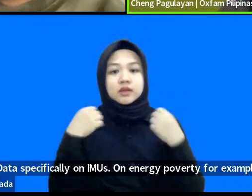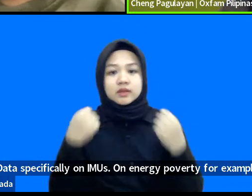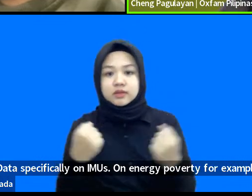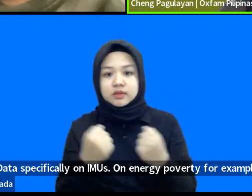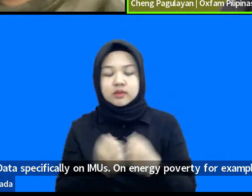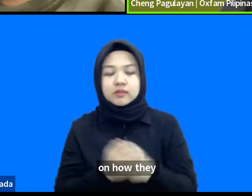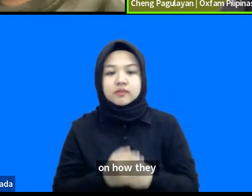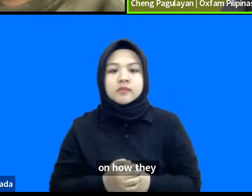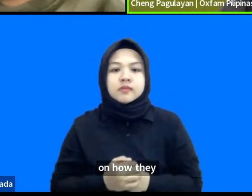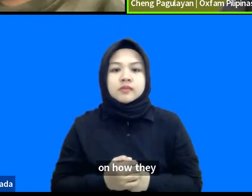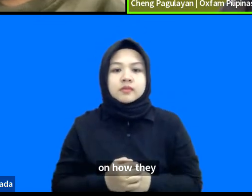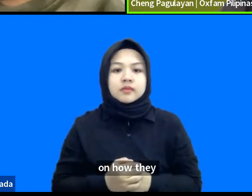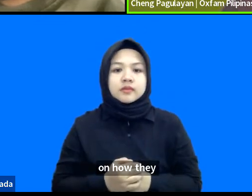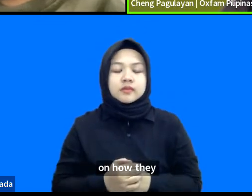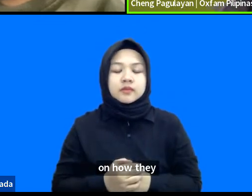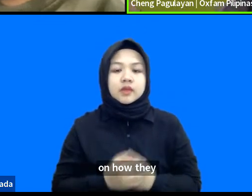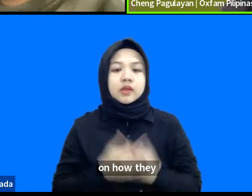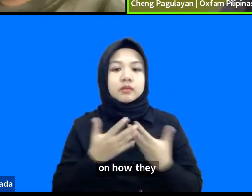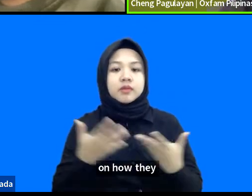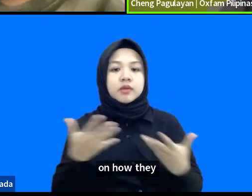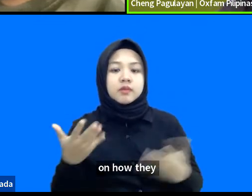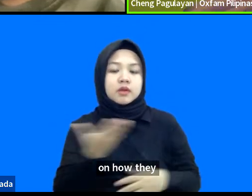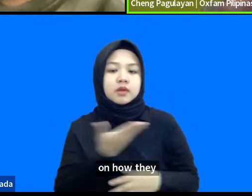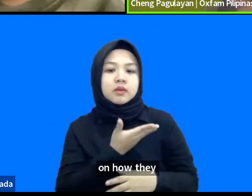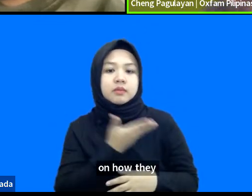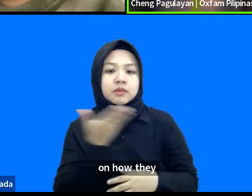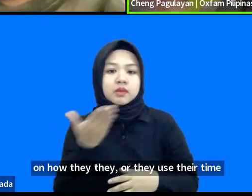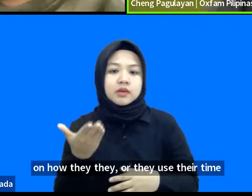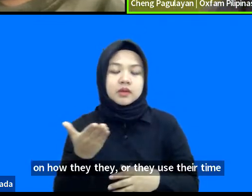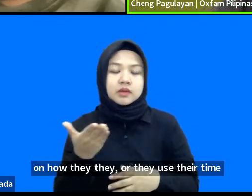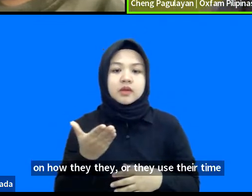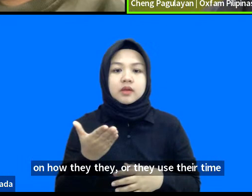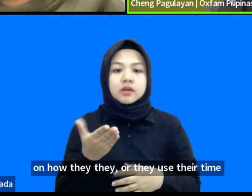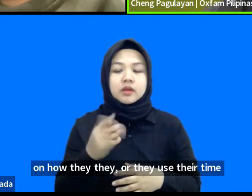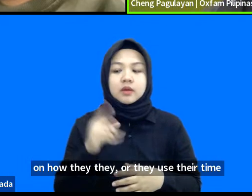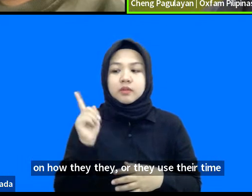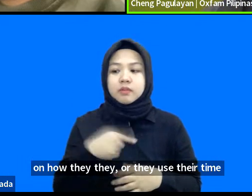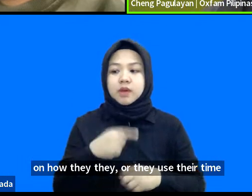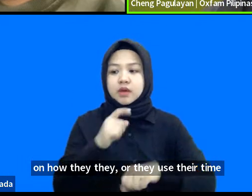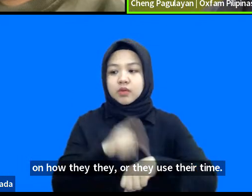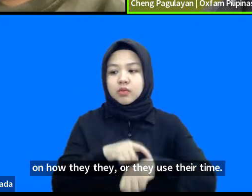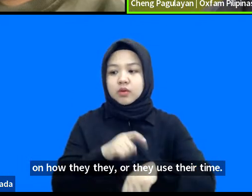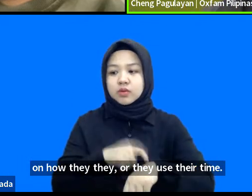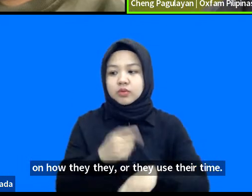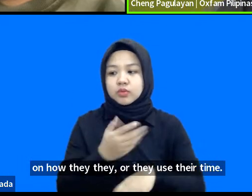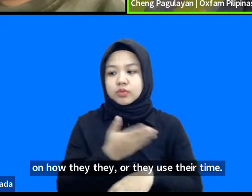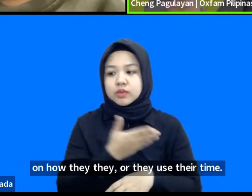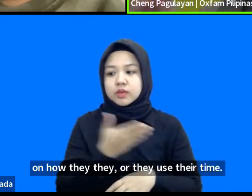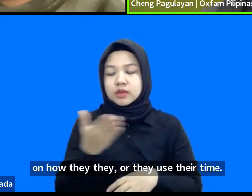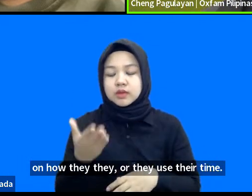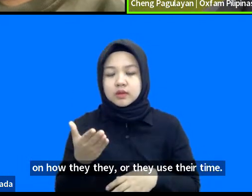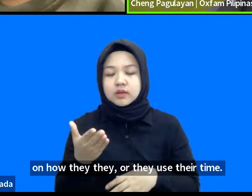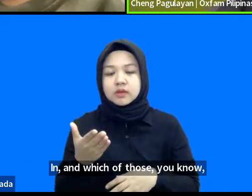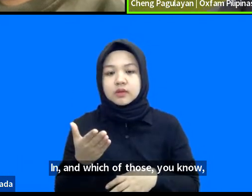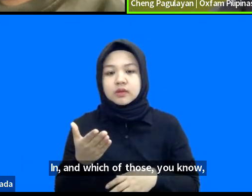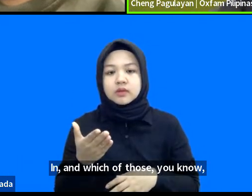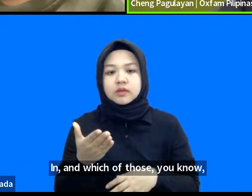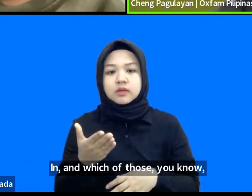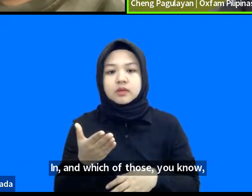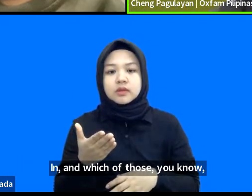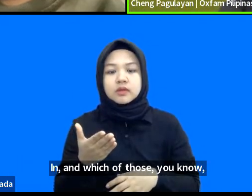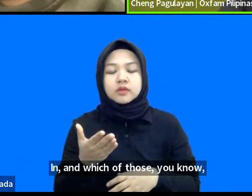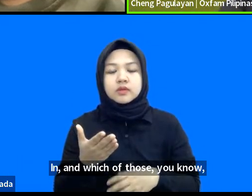use their time at housework level, and which of those activities, daily